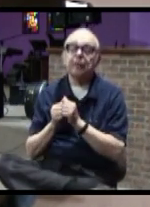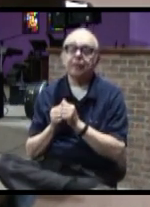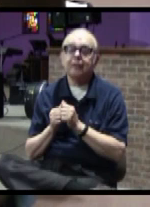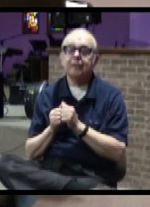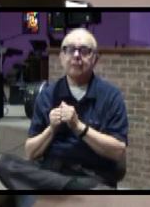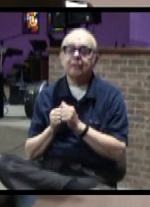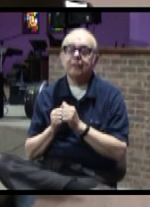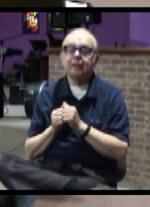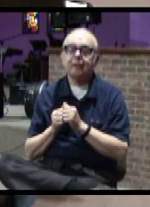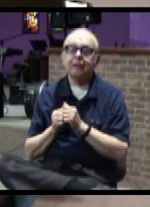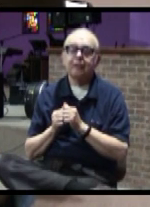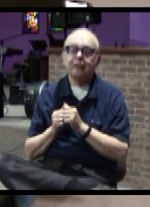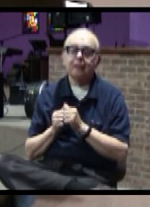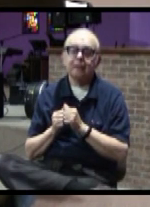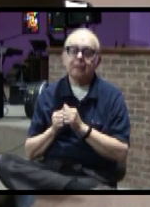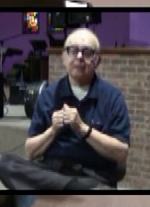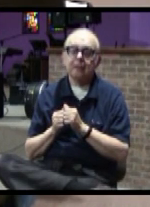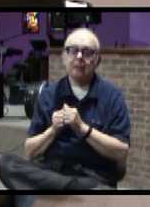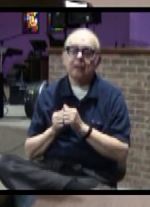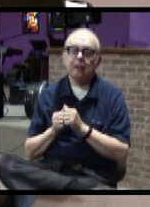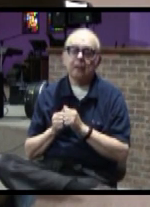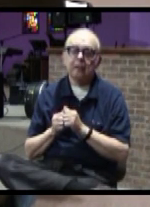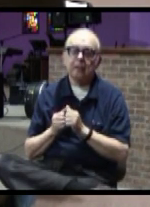dealing with.